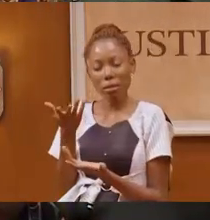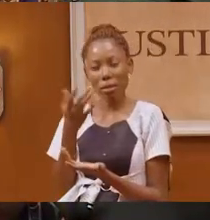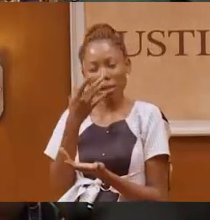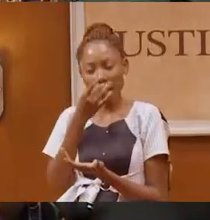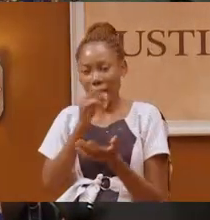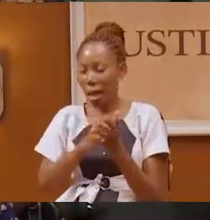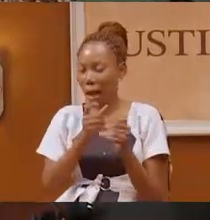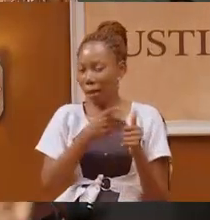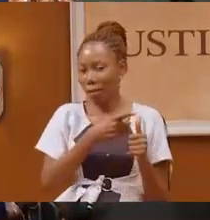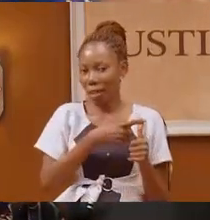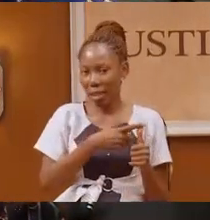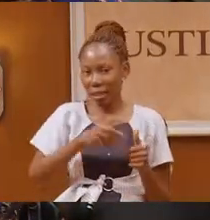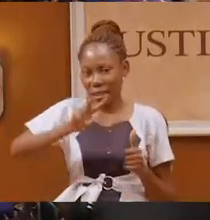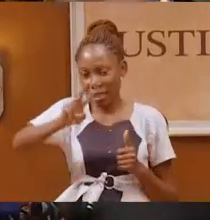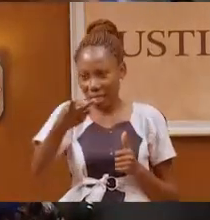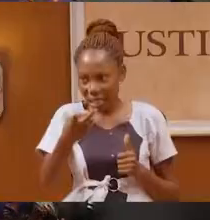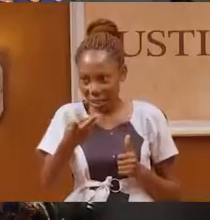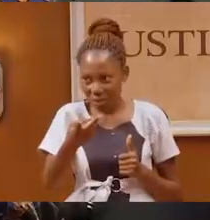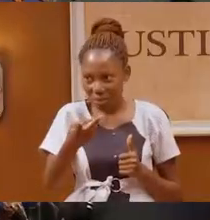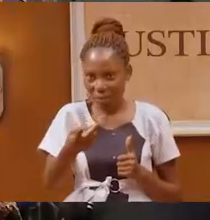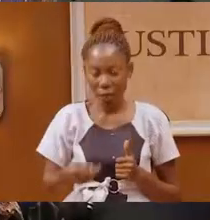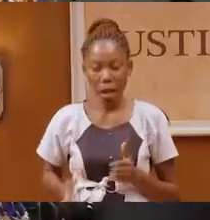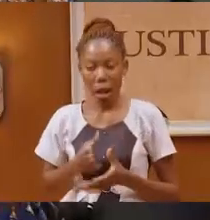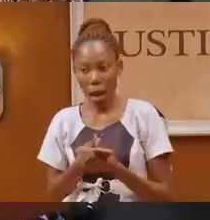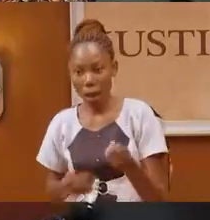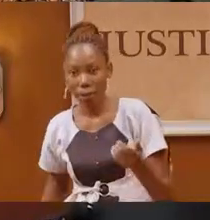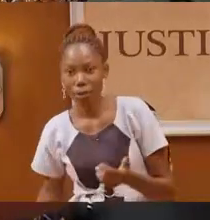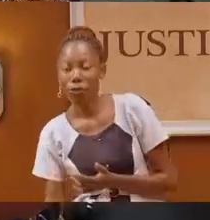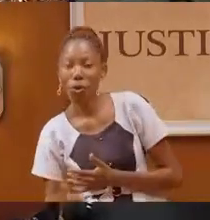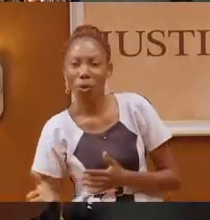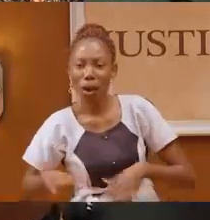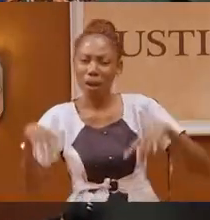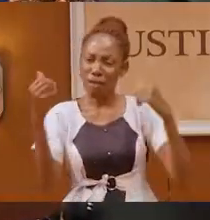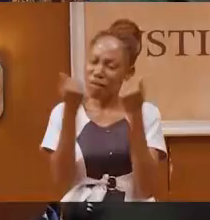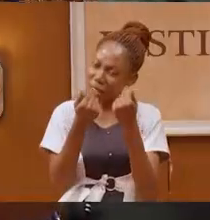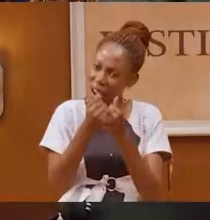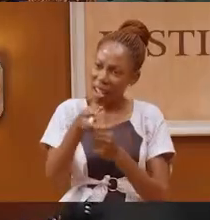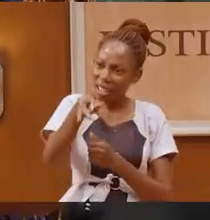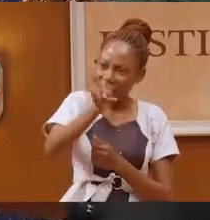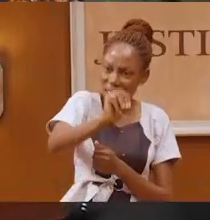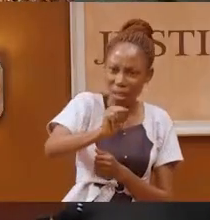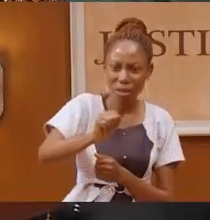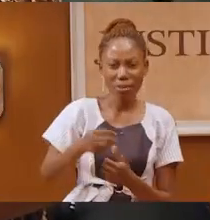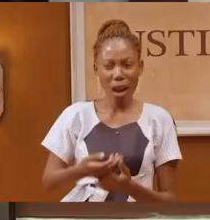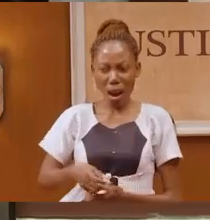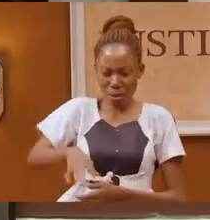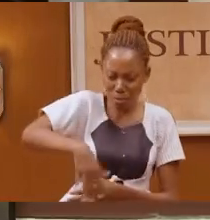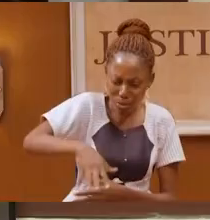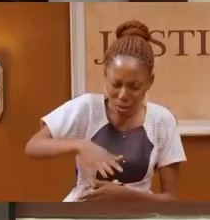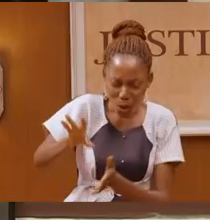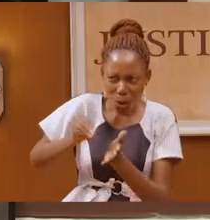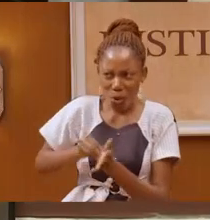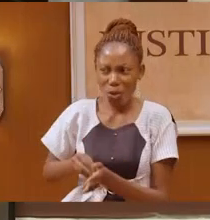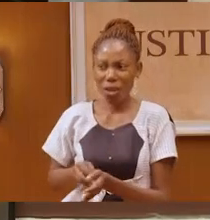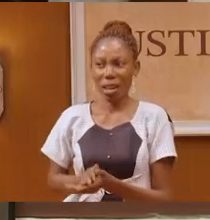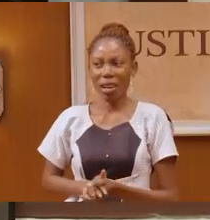That's the first one. Second one was the same, they were using broom, they used to fight. Begin to turn the food I'm eating.